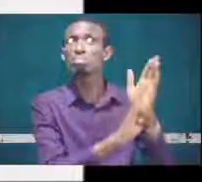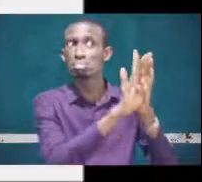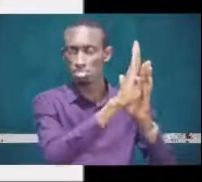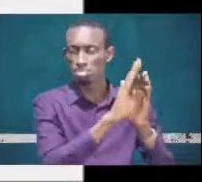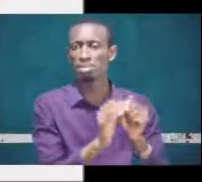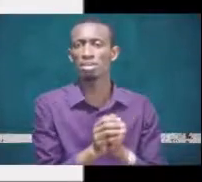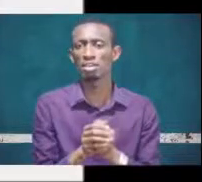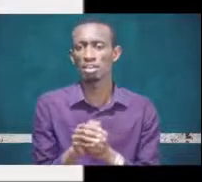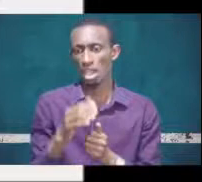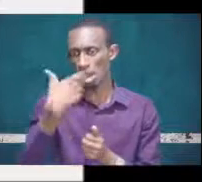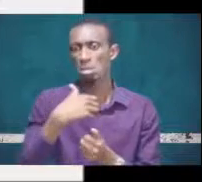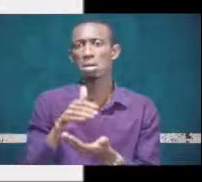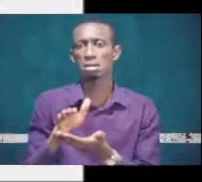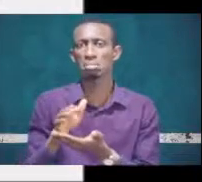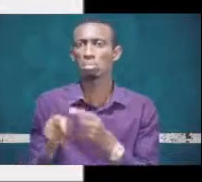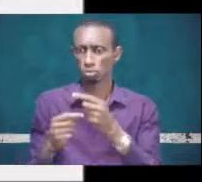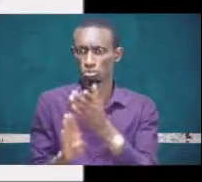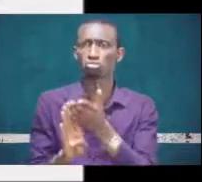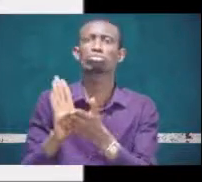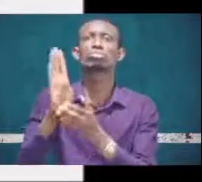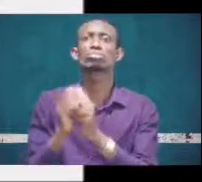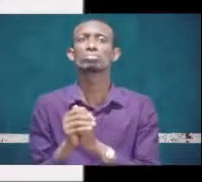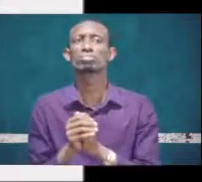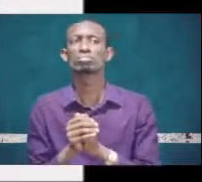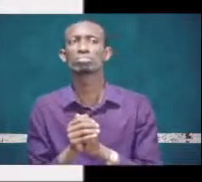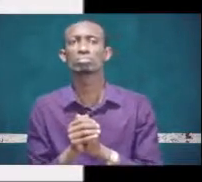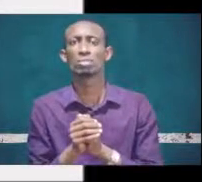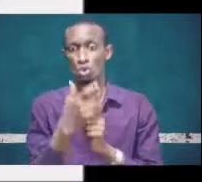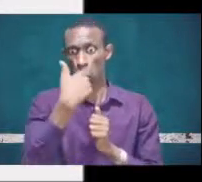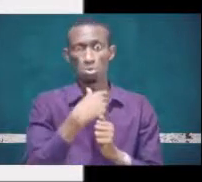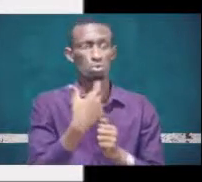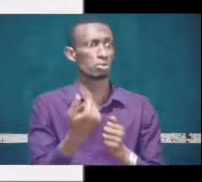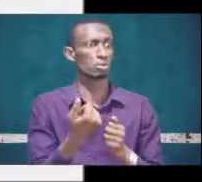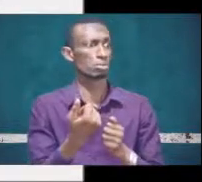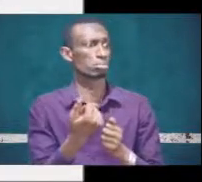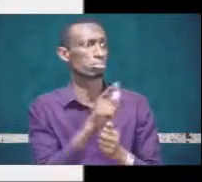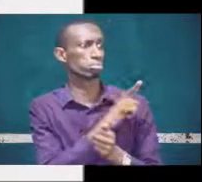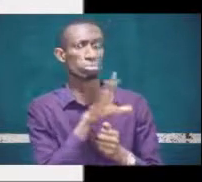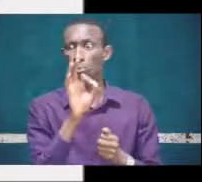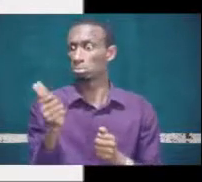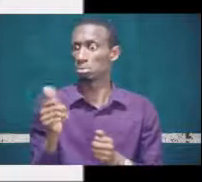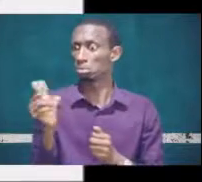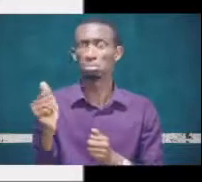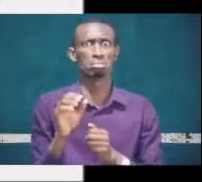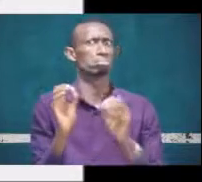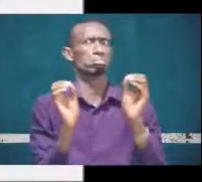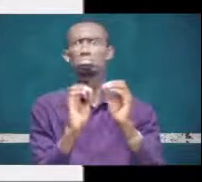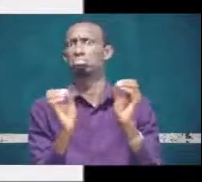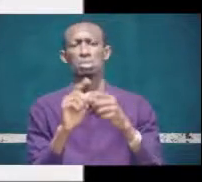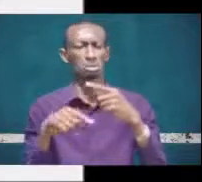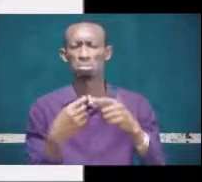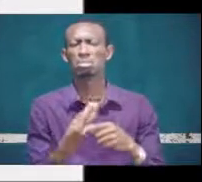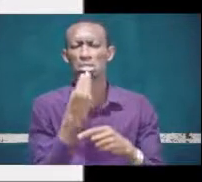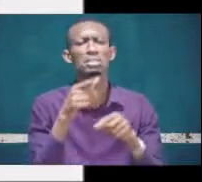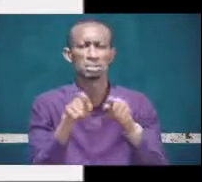price rises. Simply because when the price rises, he has no any alternative. So rather than continue buying the same product or the same